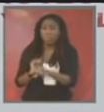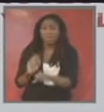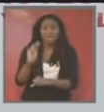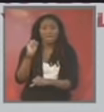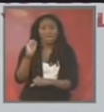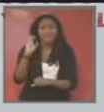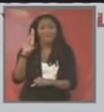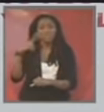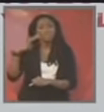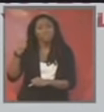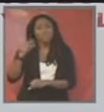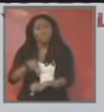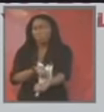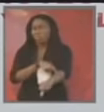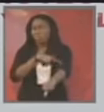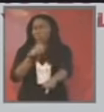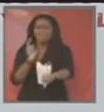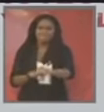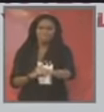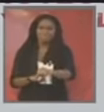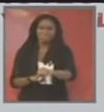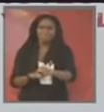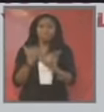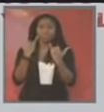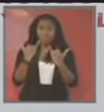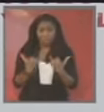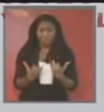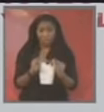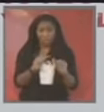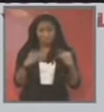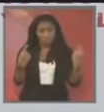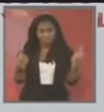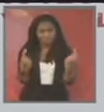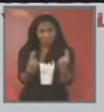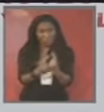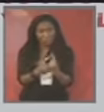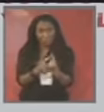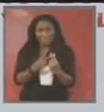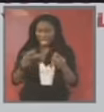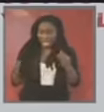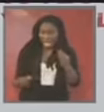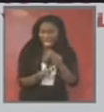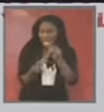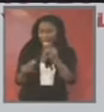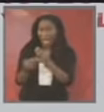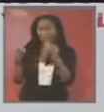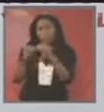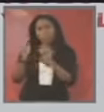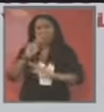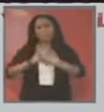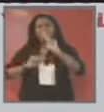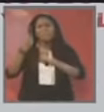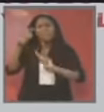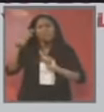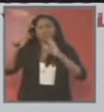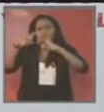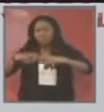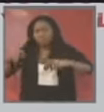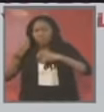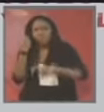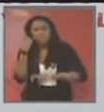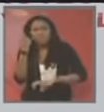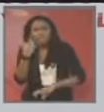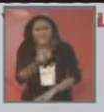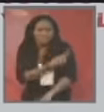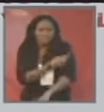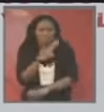immunology. So we have expanded our group to have a quick look at the COVID vaccines, and they continue to do so. The University of the West Indies has also